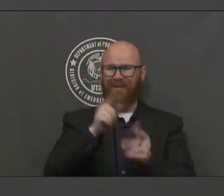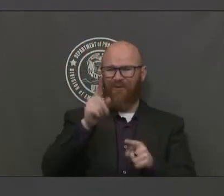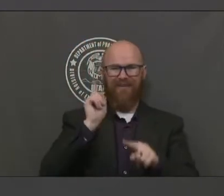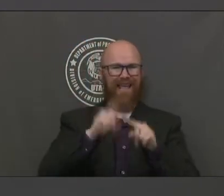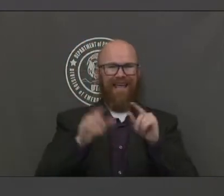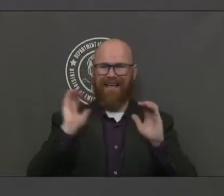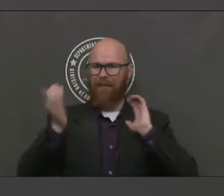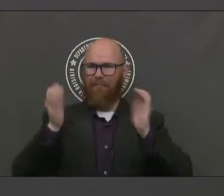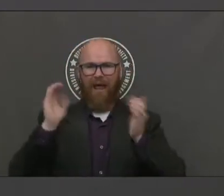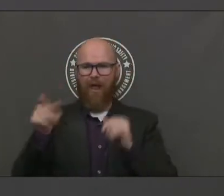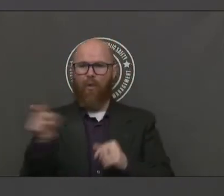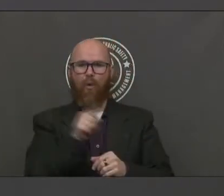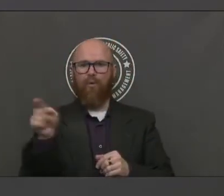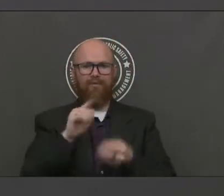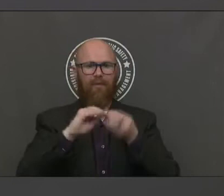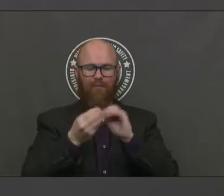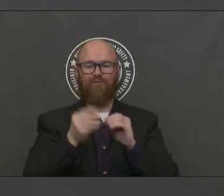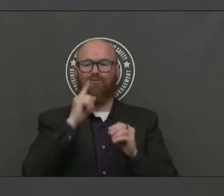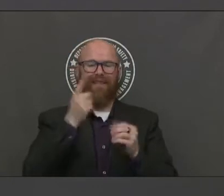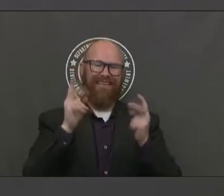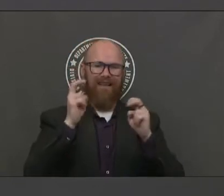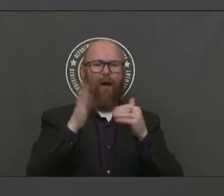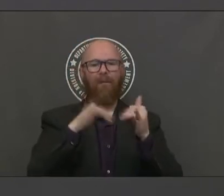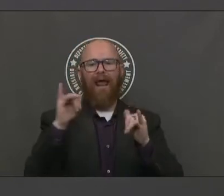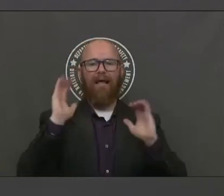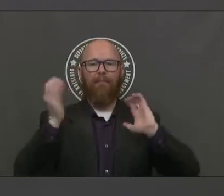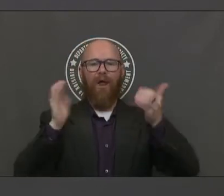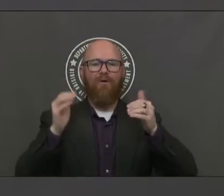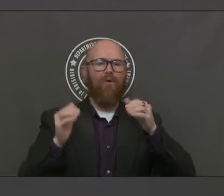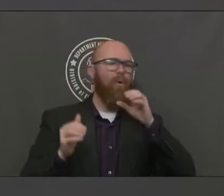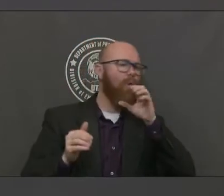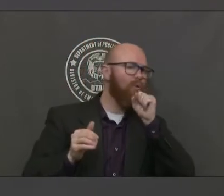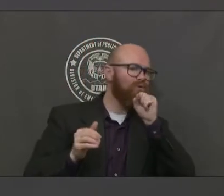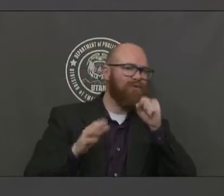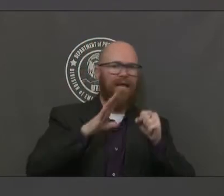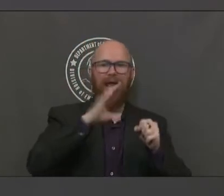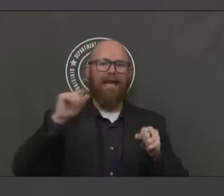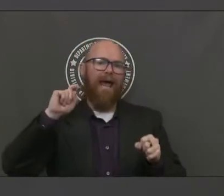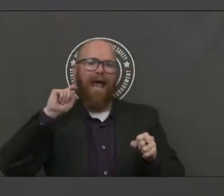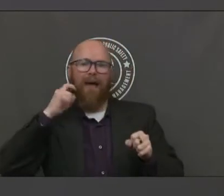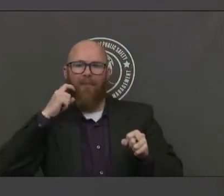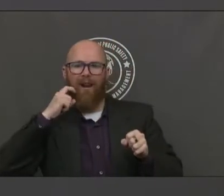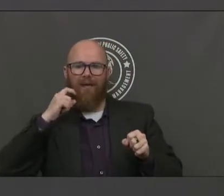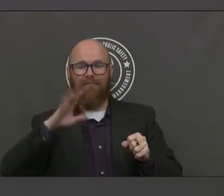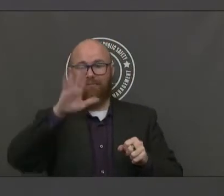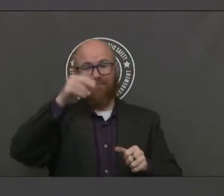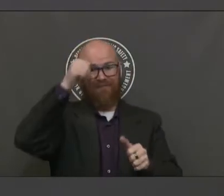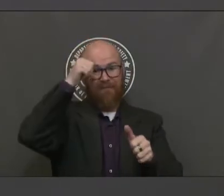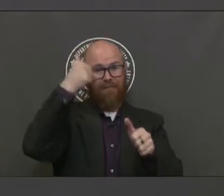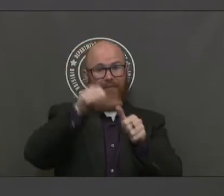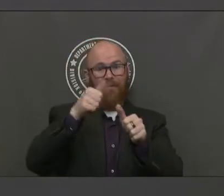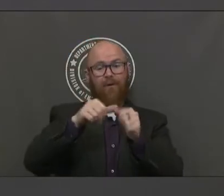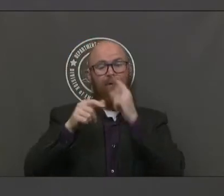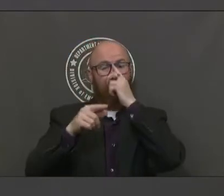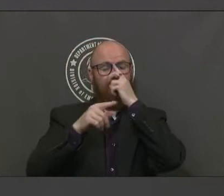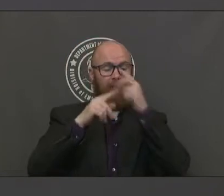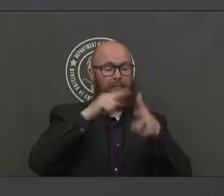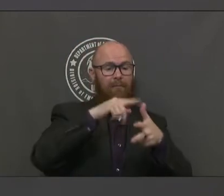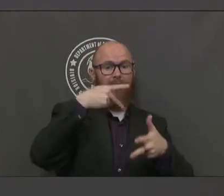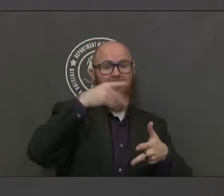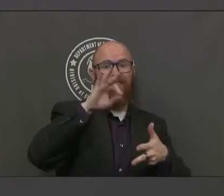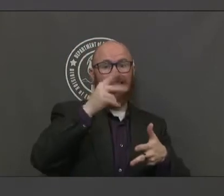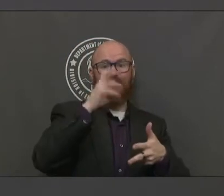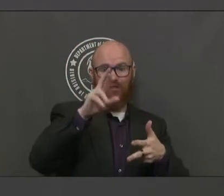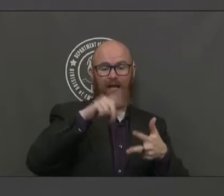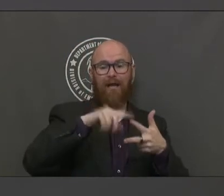comparing apples and oranges. The clinical trials that went on for Pfizer and Moderna were months ahead of the Johnson & Johnson one before